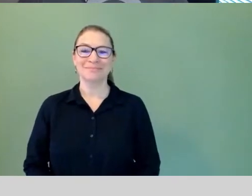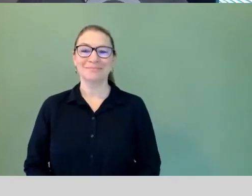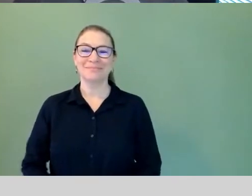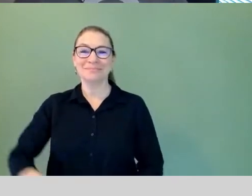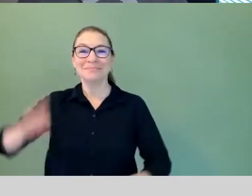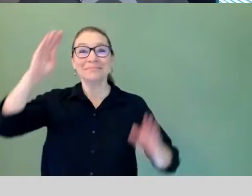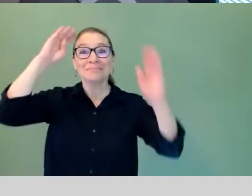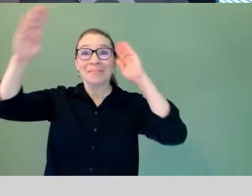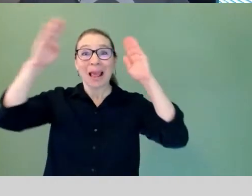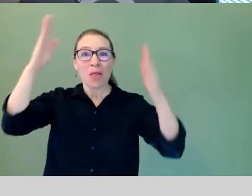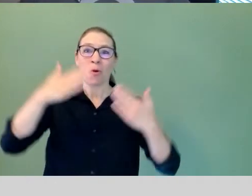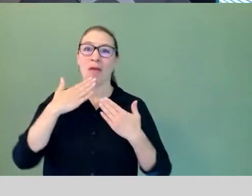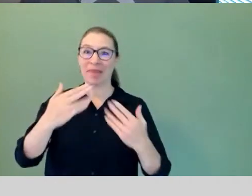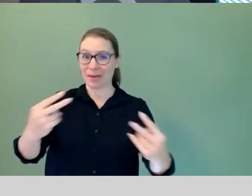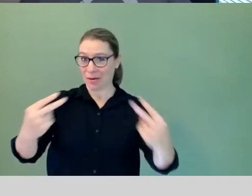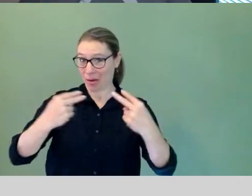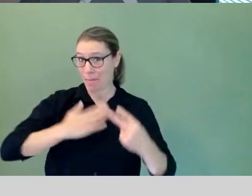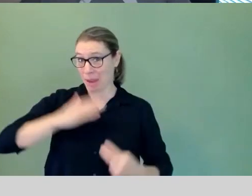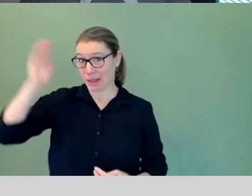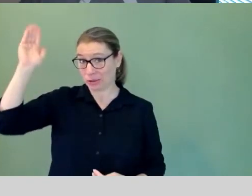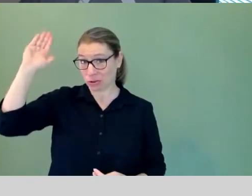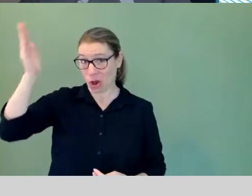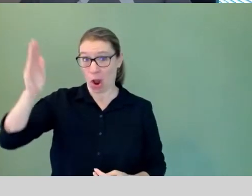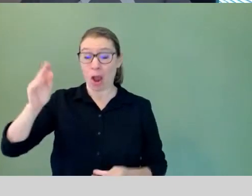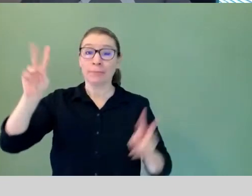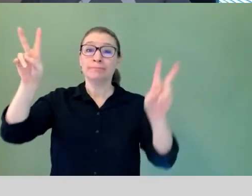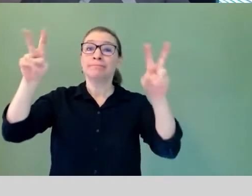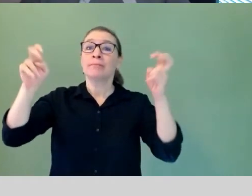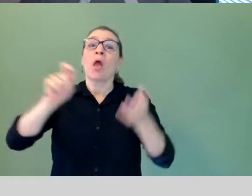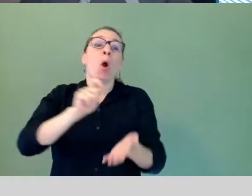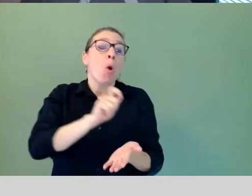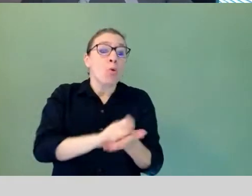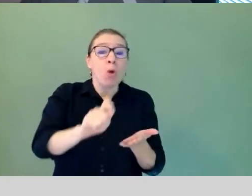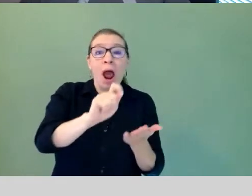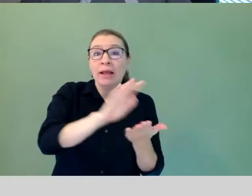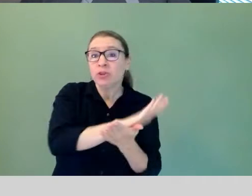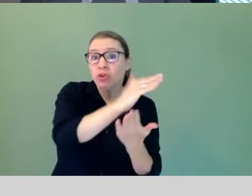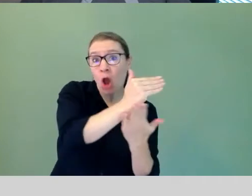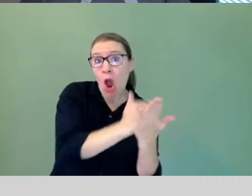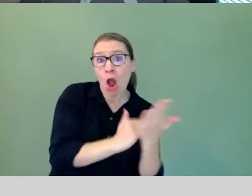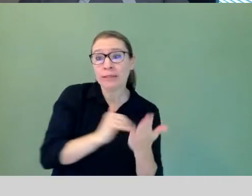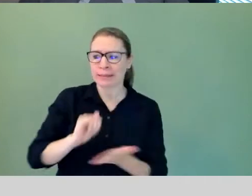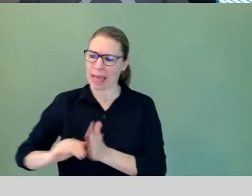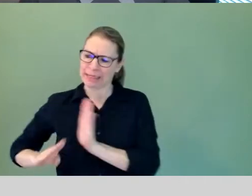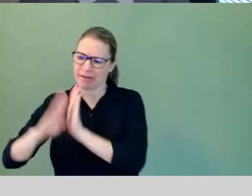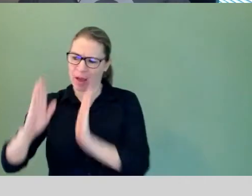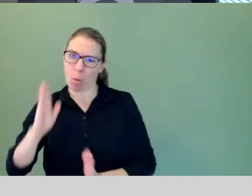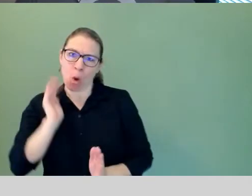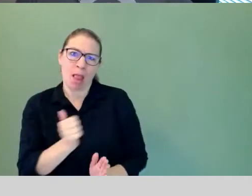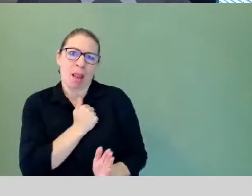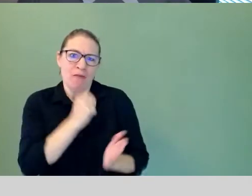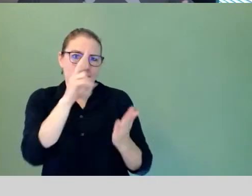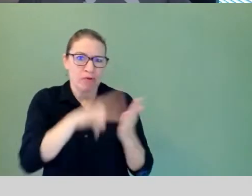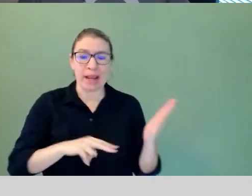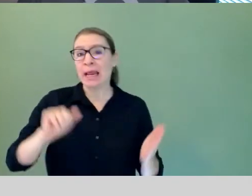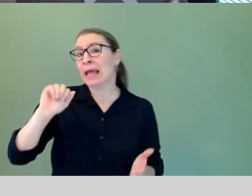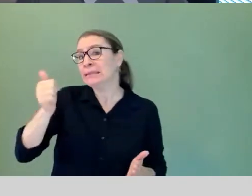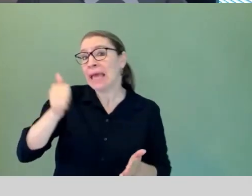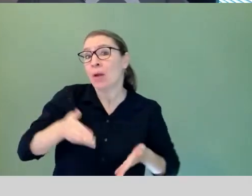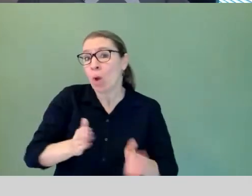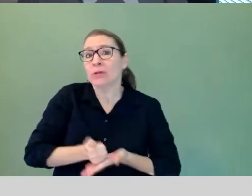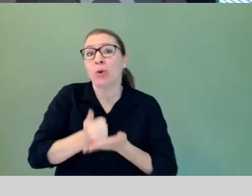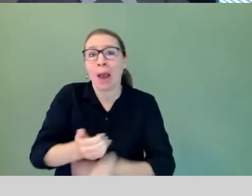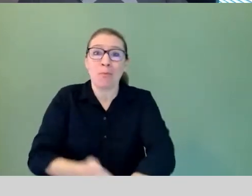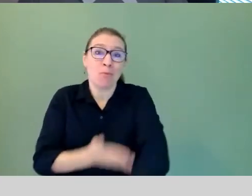Hello everyone, and thank you for coming to my talk, Write Docs That Devs Love, 10 Tips or Tricks to Level Up Your Tech Writing. My name is Mason Egger,